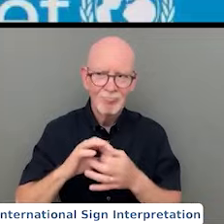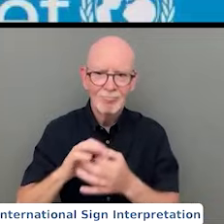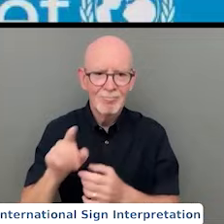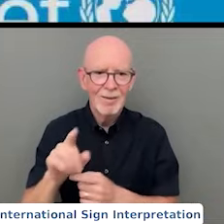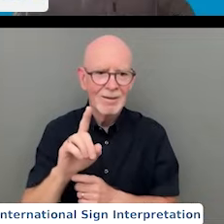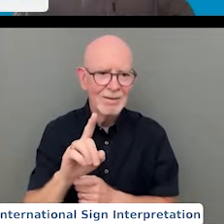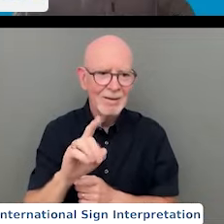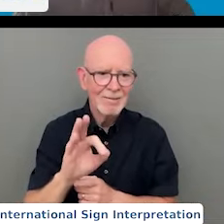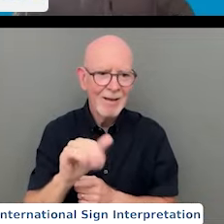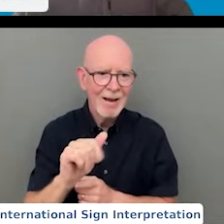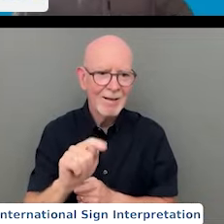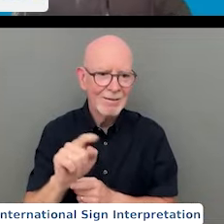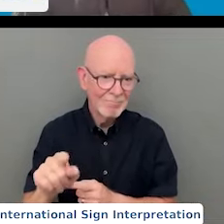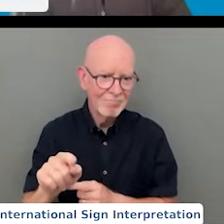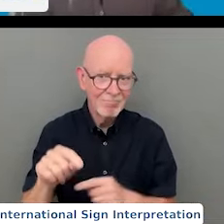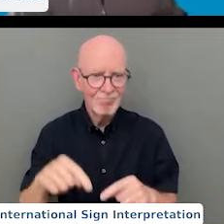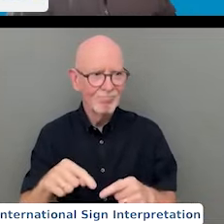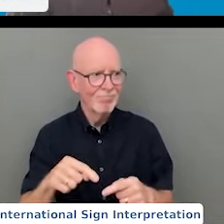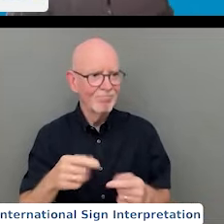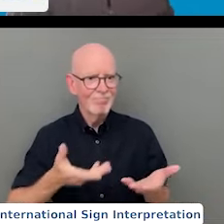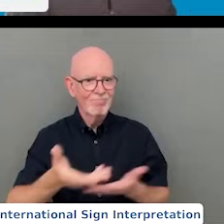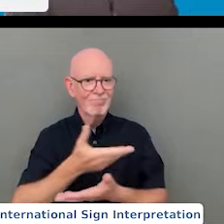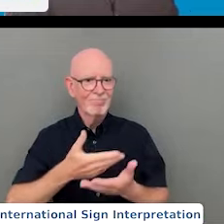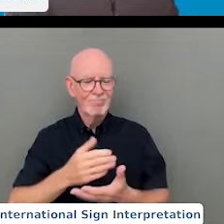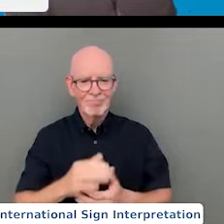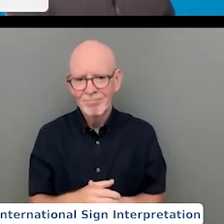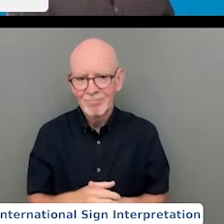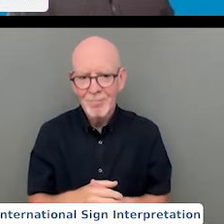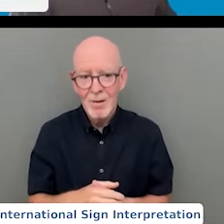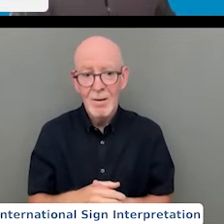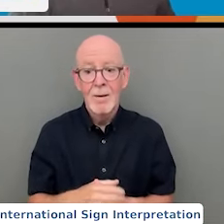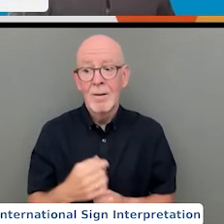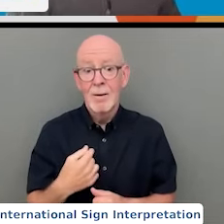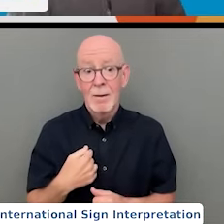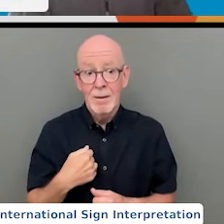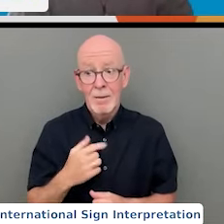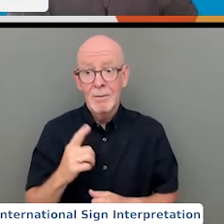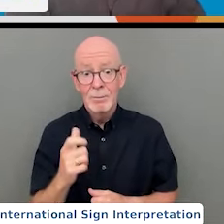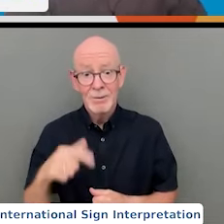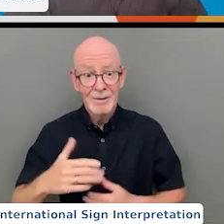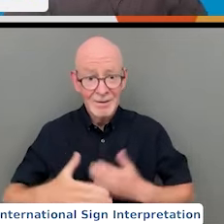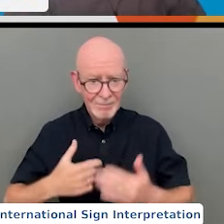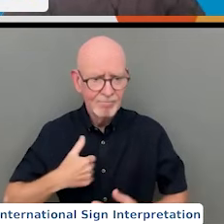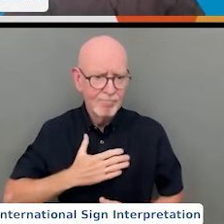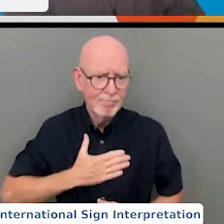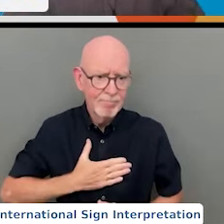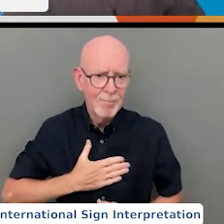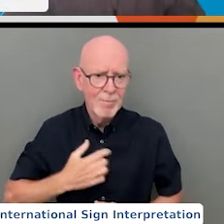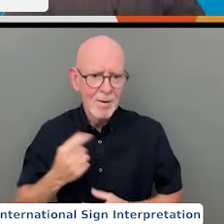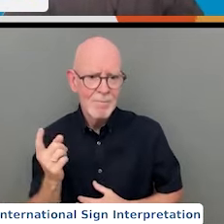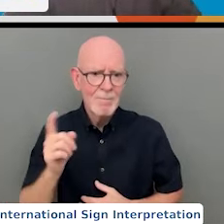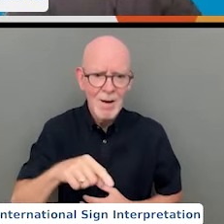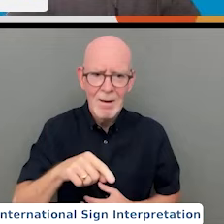Thank you very much, Felicity. And it's a pleasure to be again in a collaboration